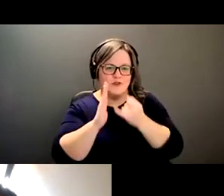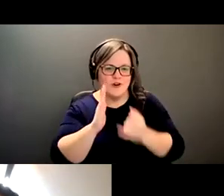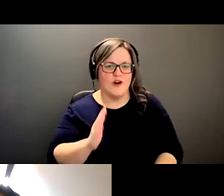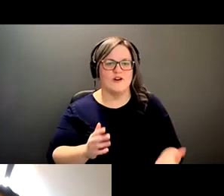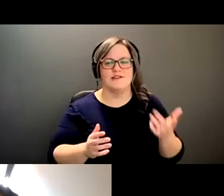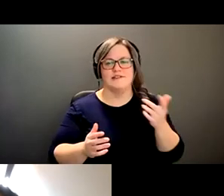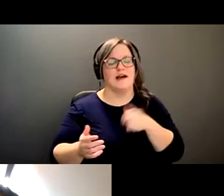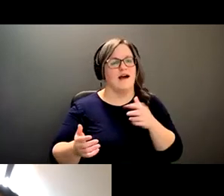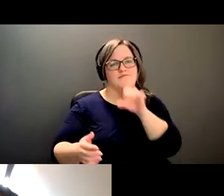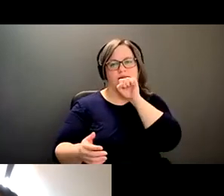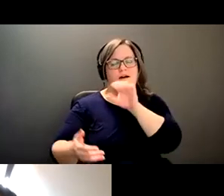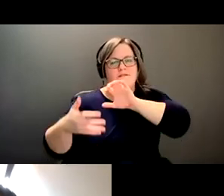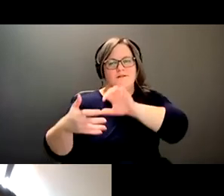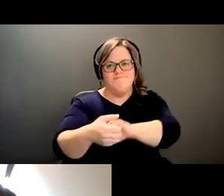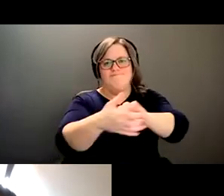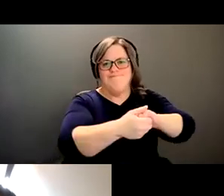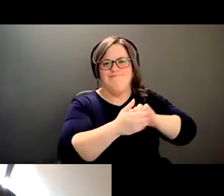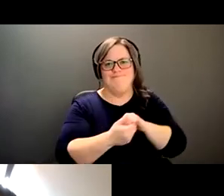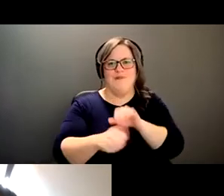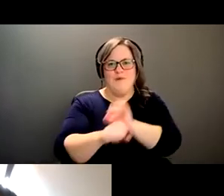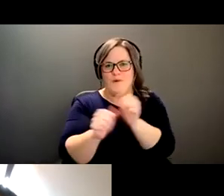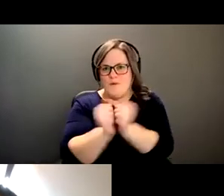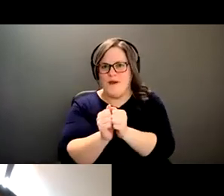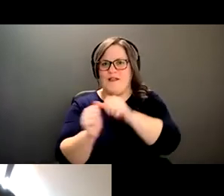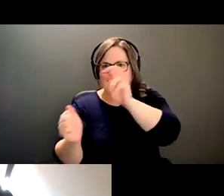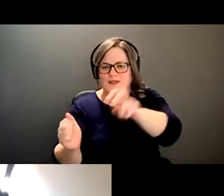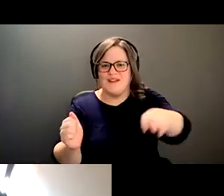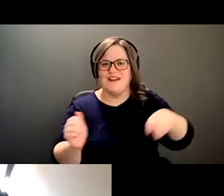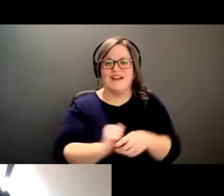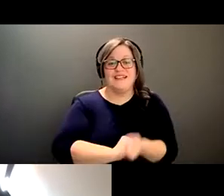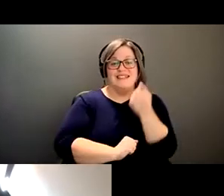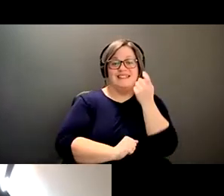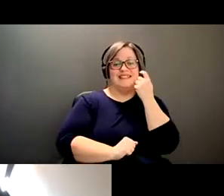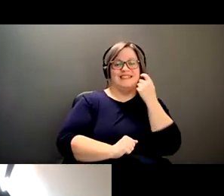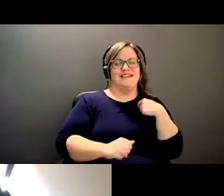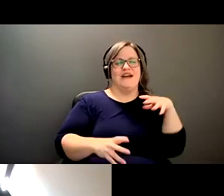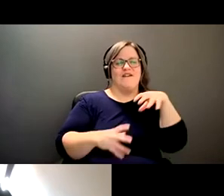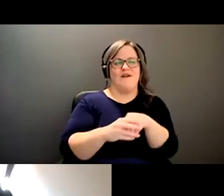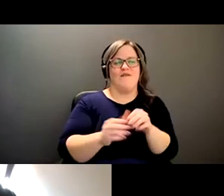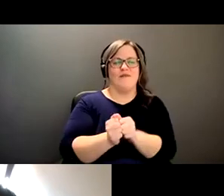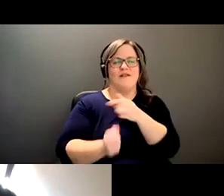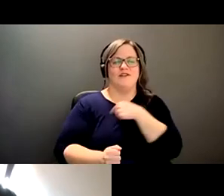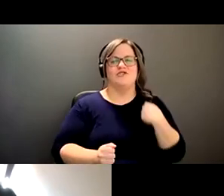collaborator, the most recent of which is the Chinatown Biennial that I am